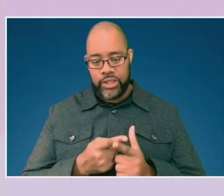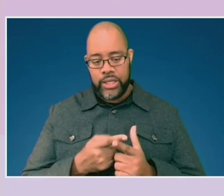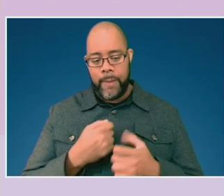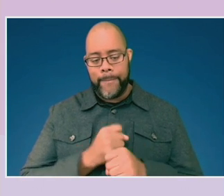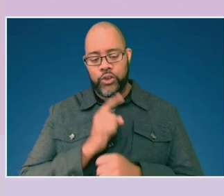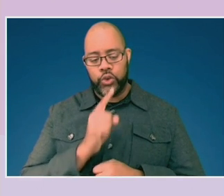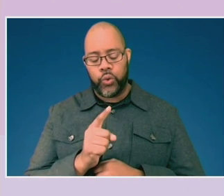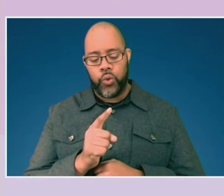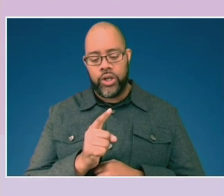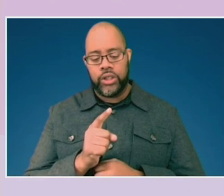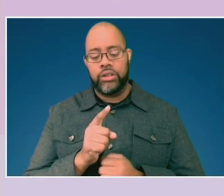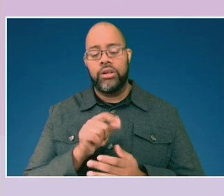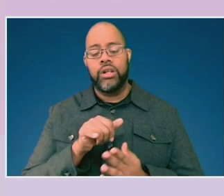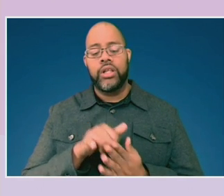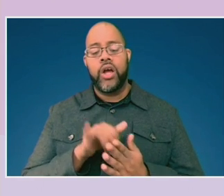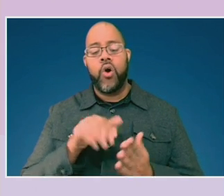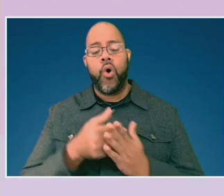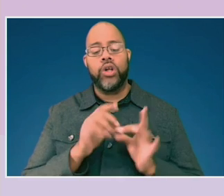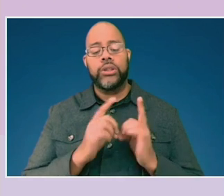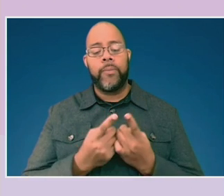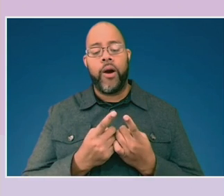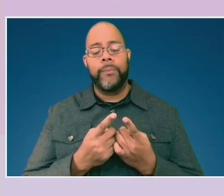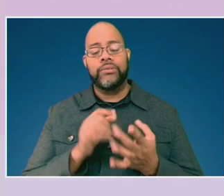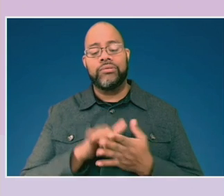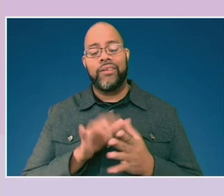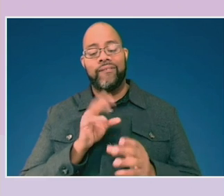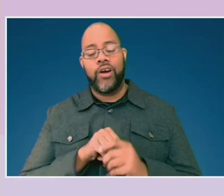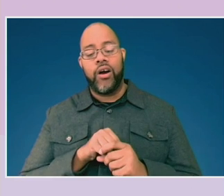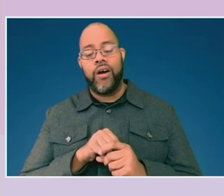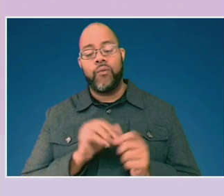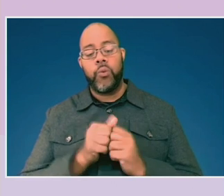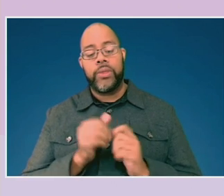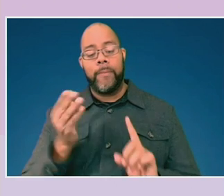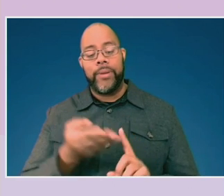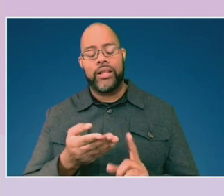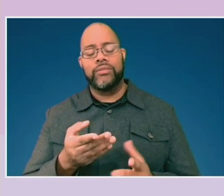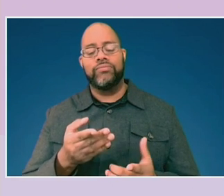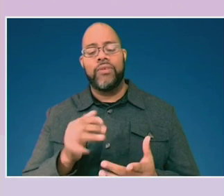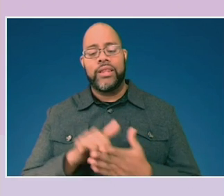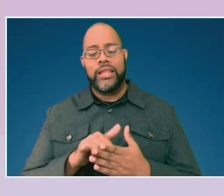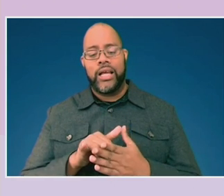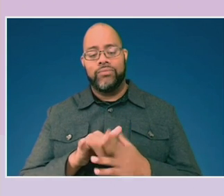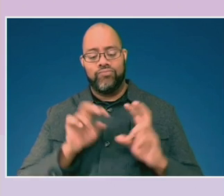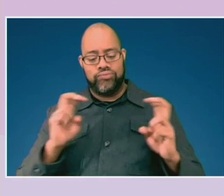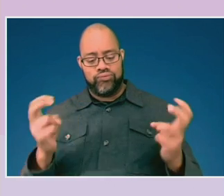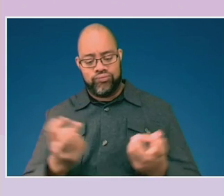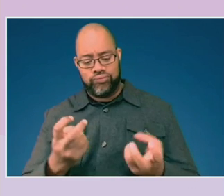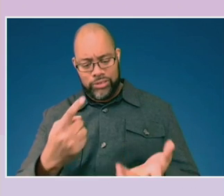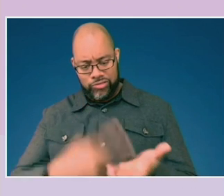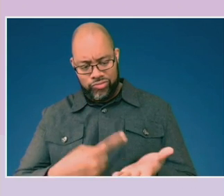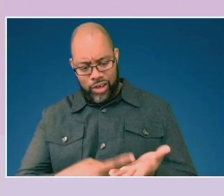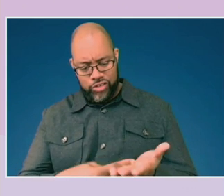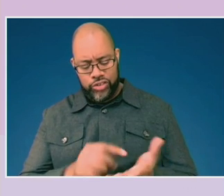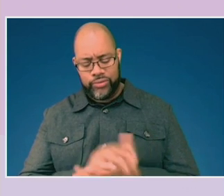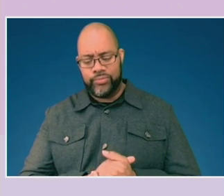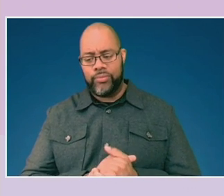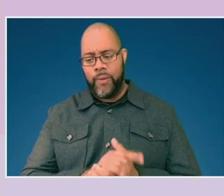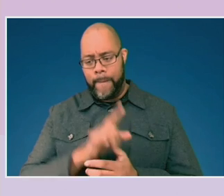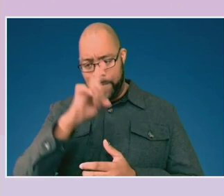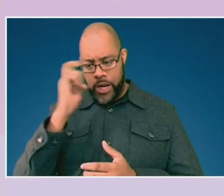sure that all the departments that are involved in that billing are at the table in those discussions.